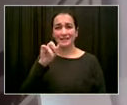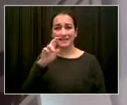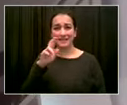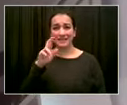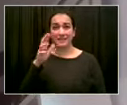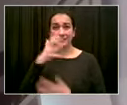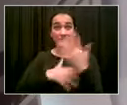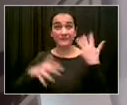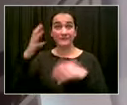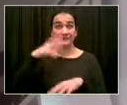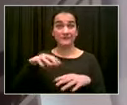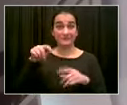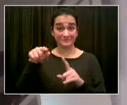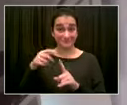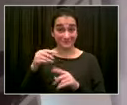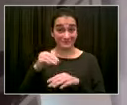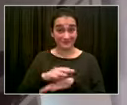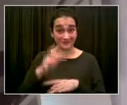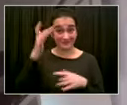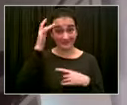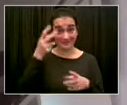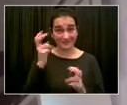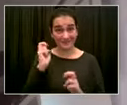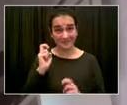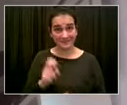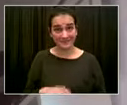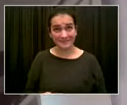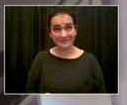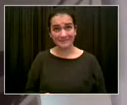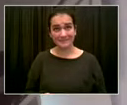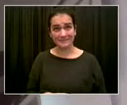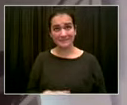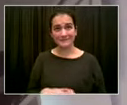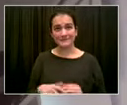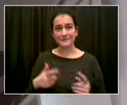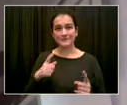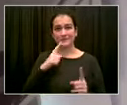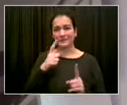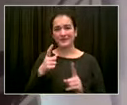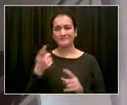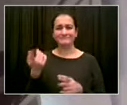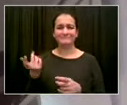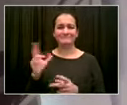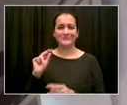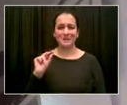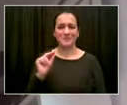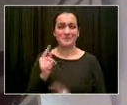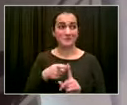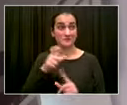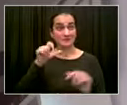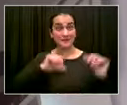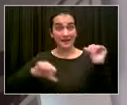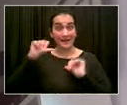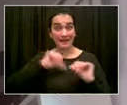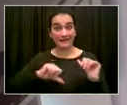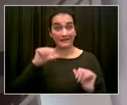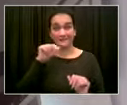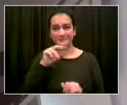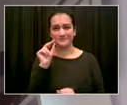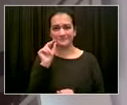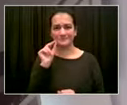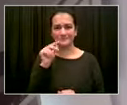incredibly difficult scientific question to answer. It's one of the reasons you actually see very few studies about this topic. So